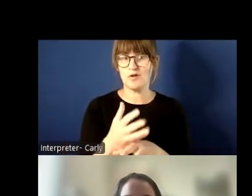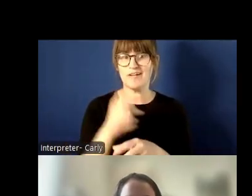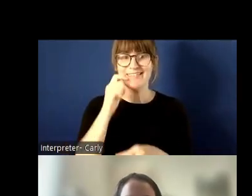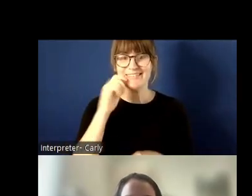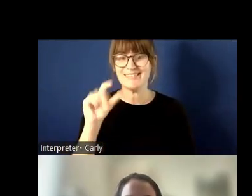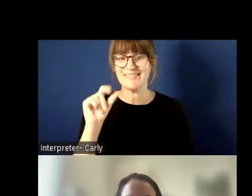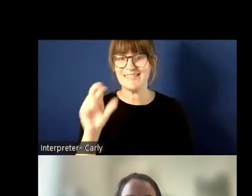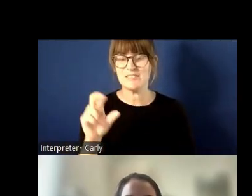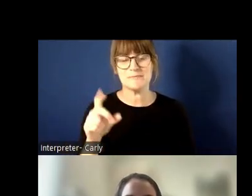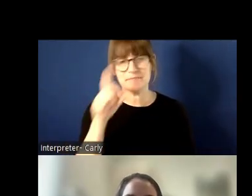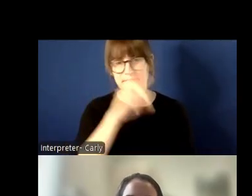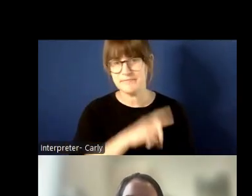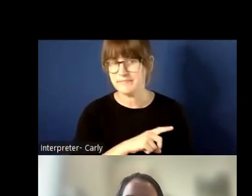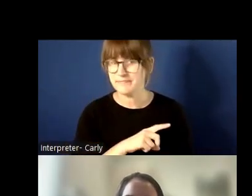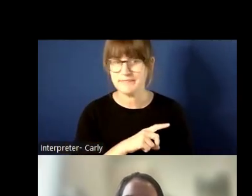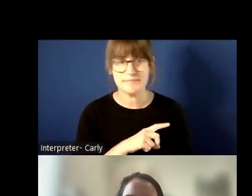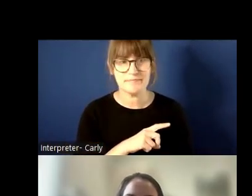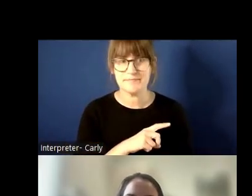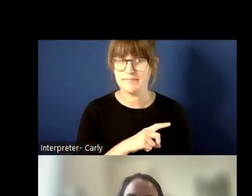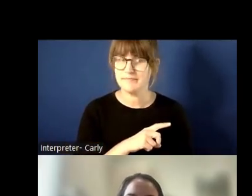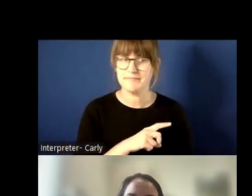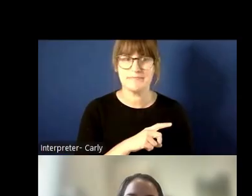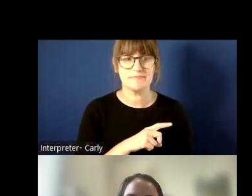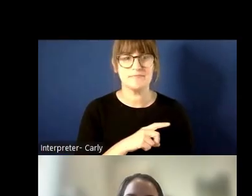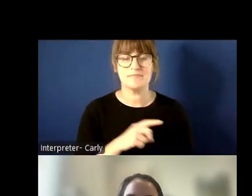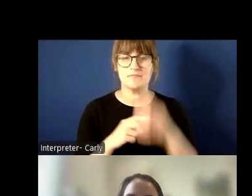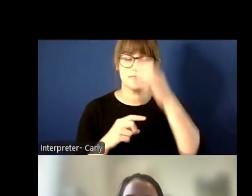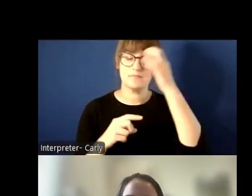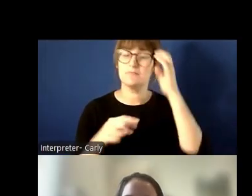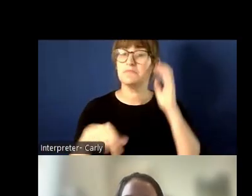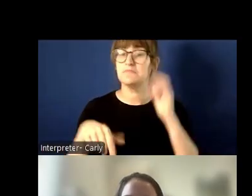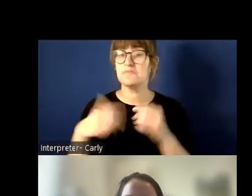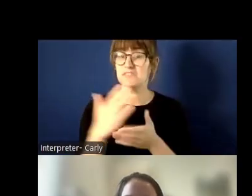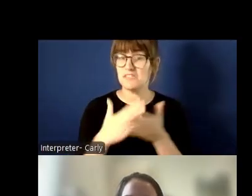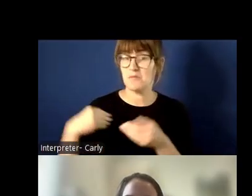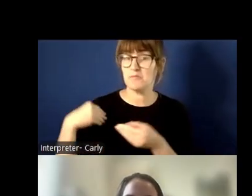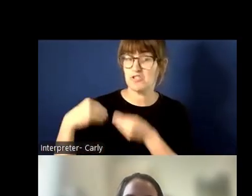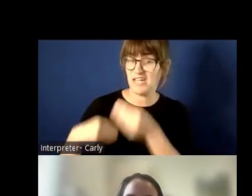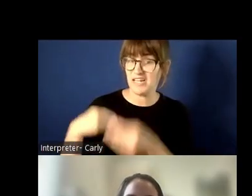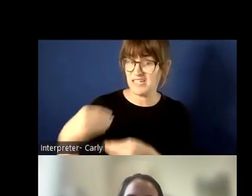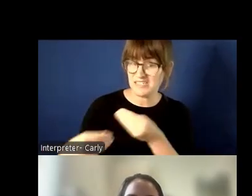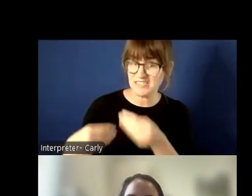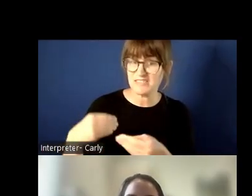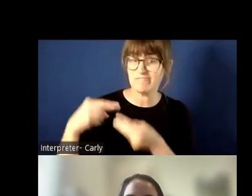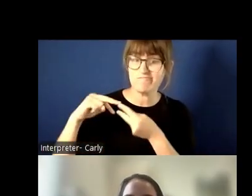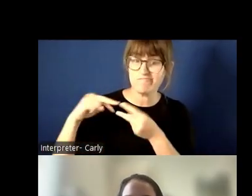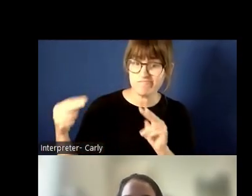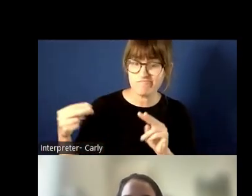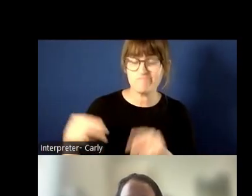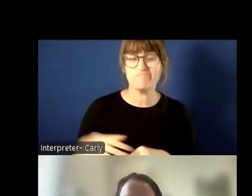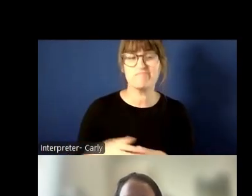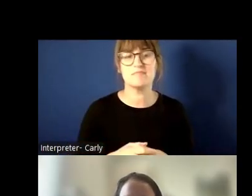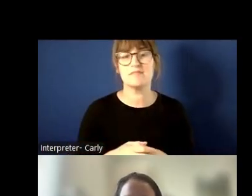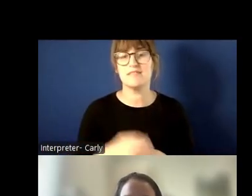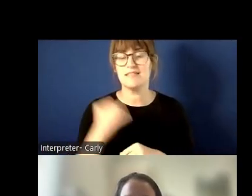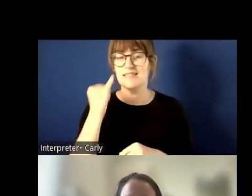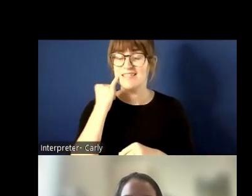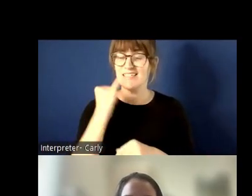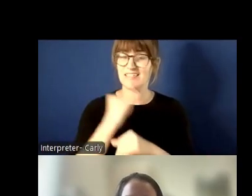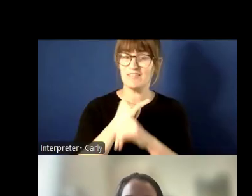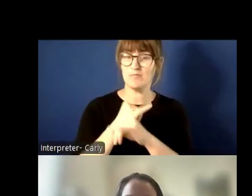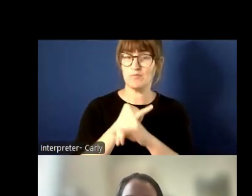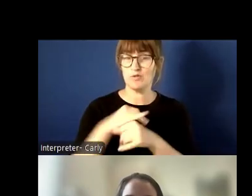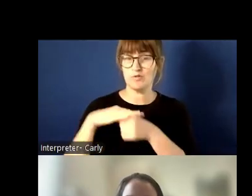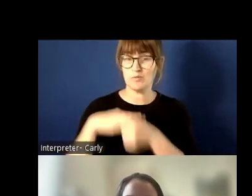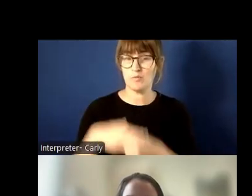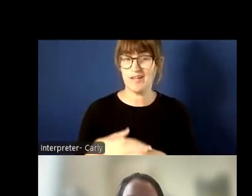other factors that contribute to skin cancer risk. This includes certain genetic factors, being on immunosuppressive medications increases